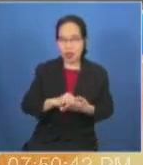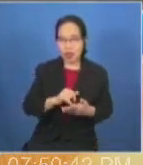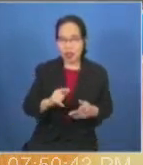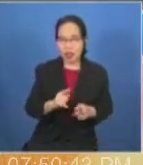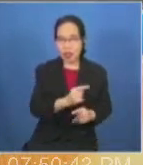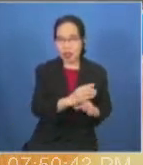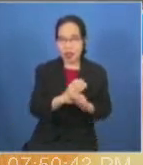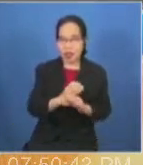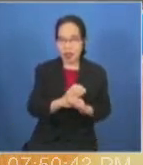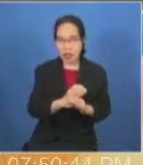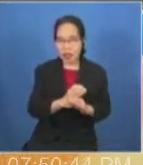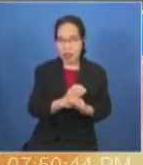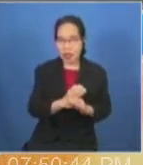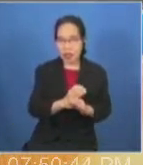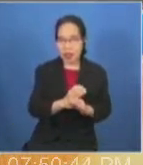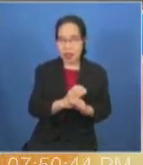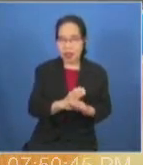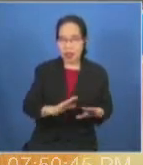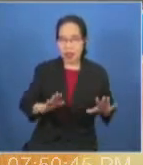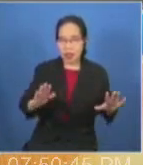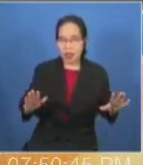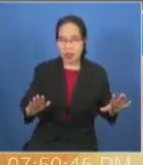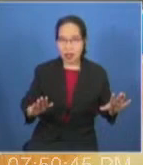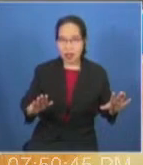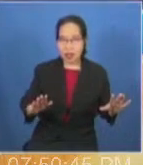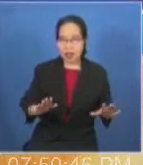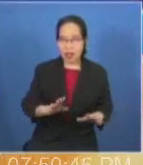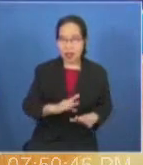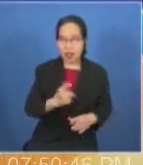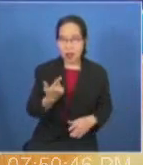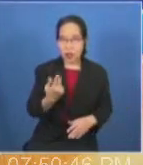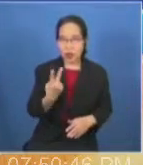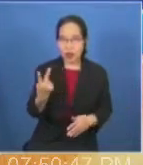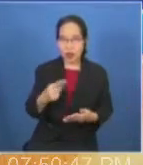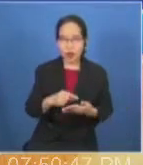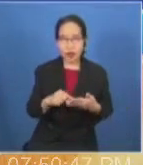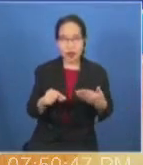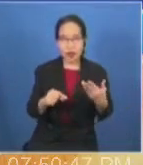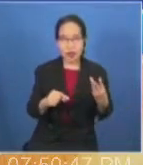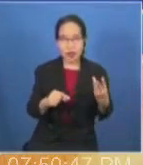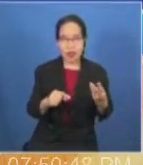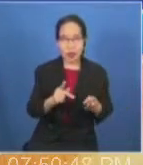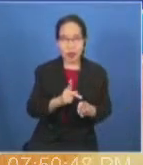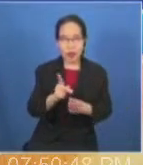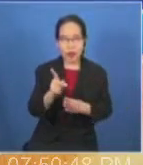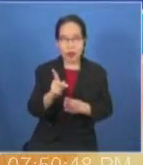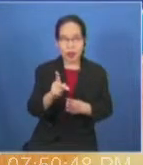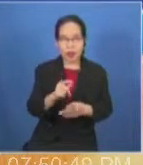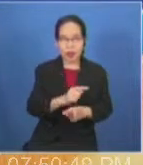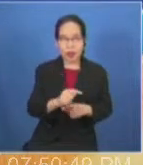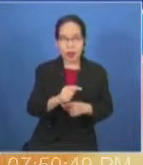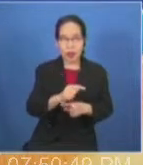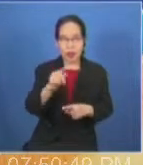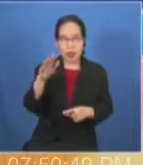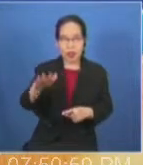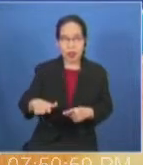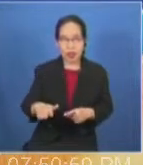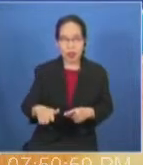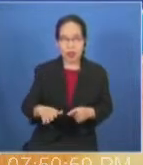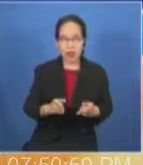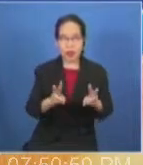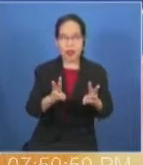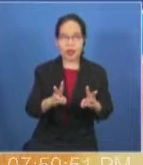Lord, because that's where you're going to raise your child, in the nurture and admonition of the Lord. Proverbs 22, verse